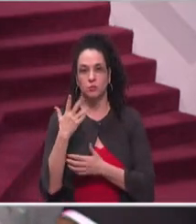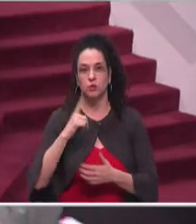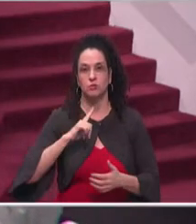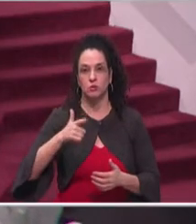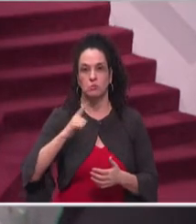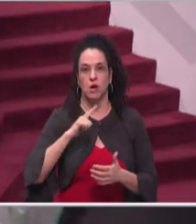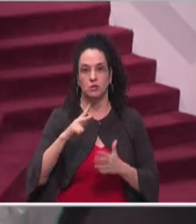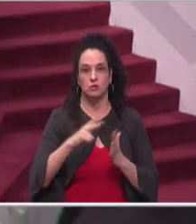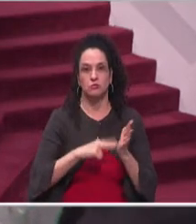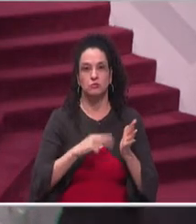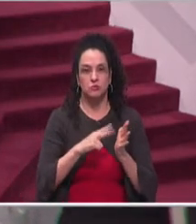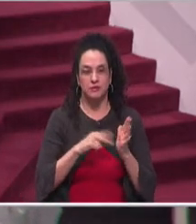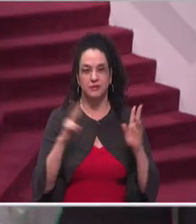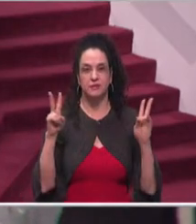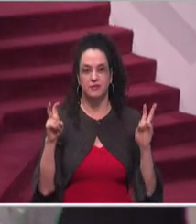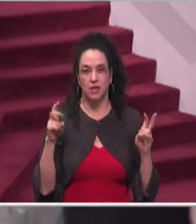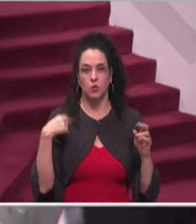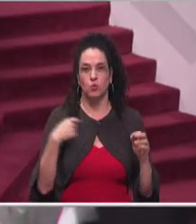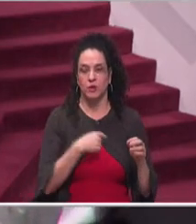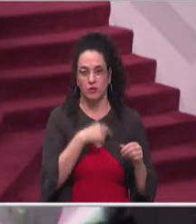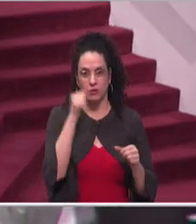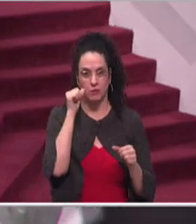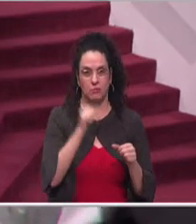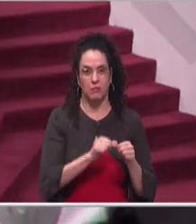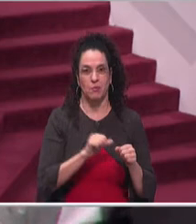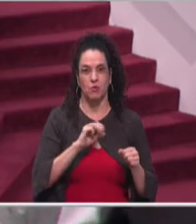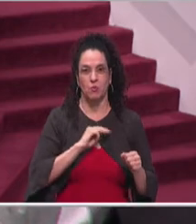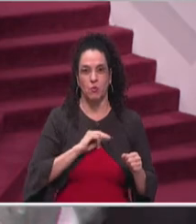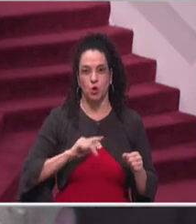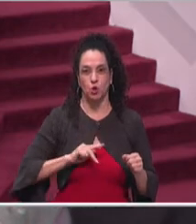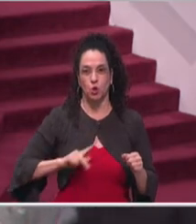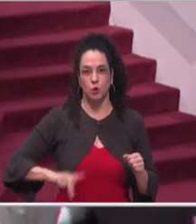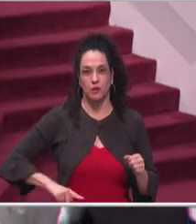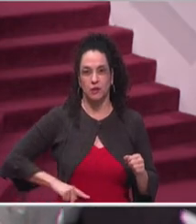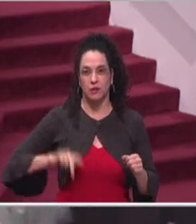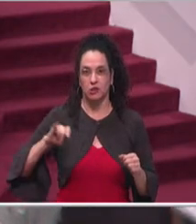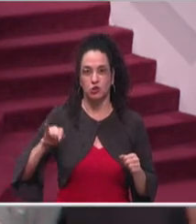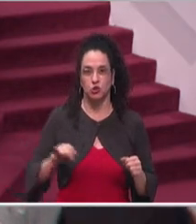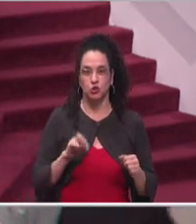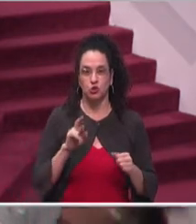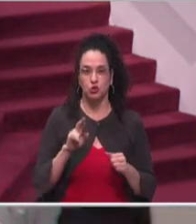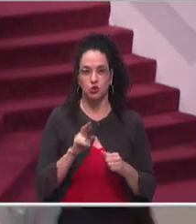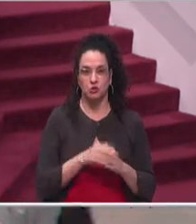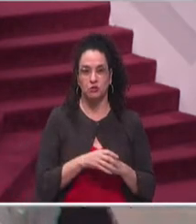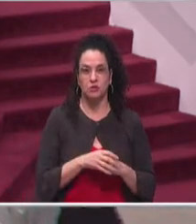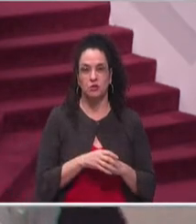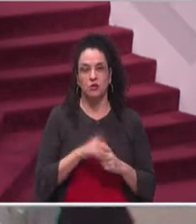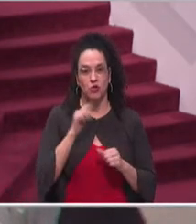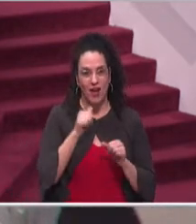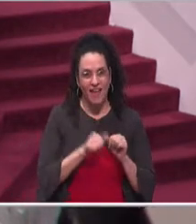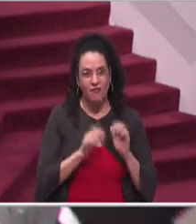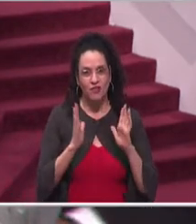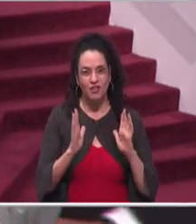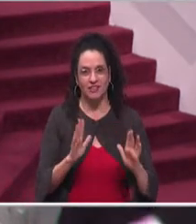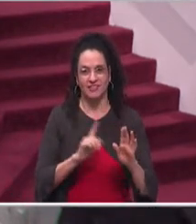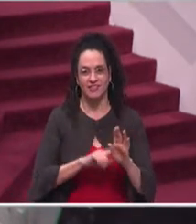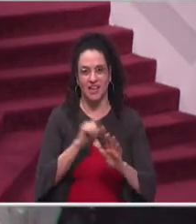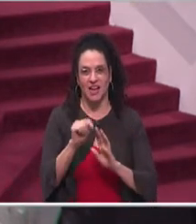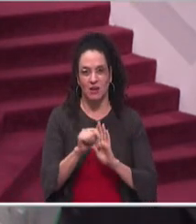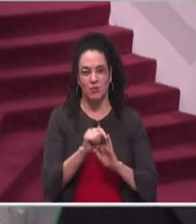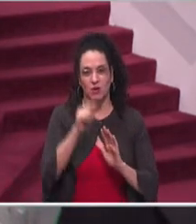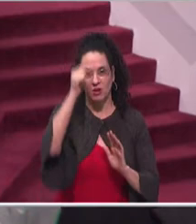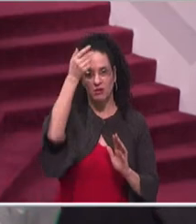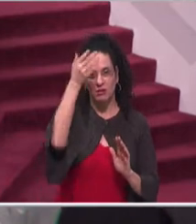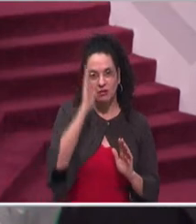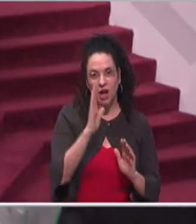titled, We Remember Reverend Dr. Martin Luther King Jr. In every era, God has chosen men and women